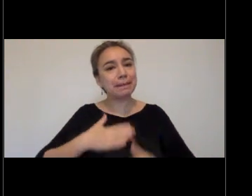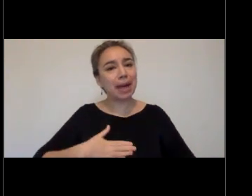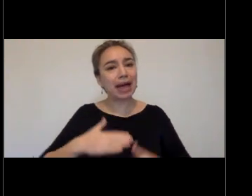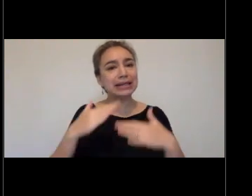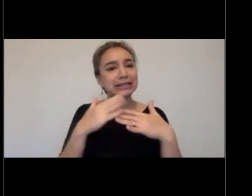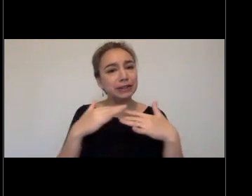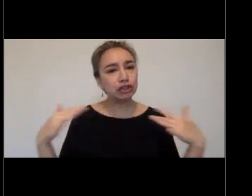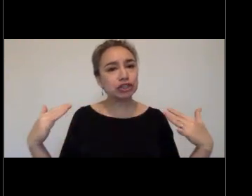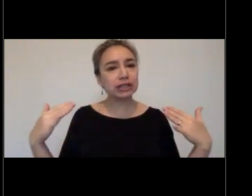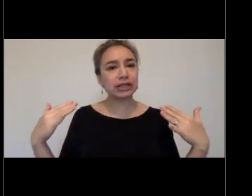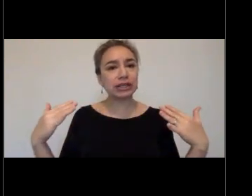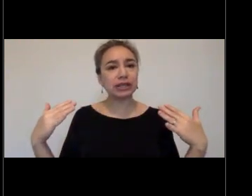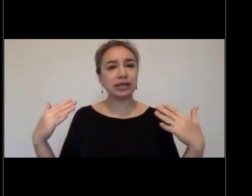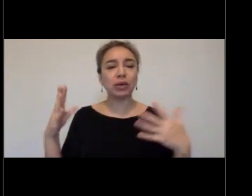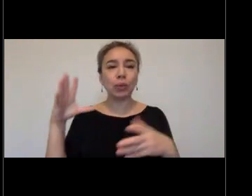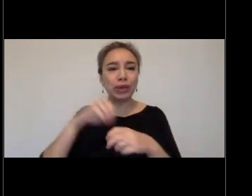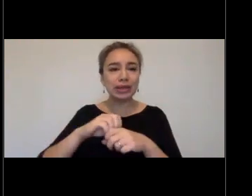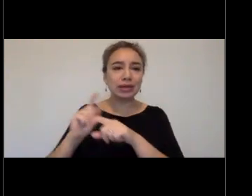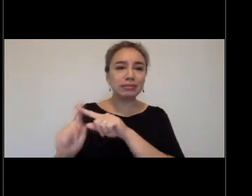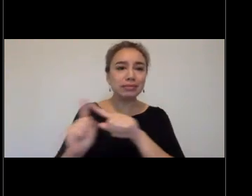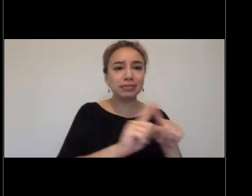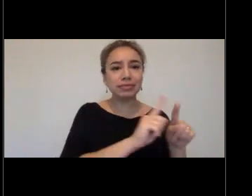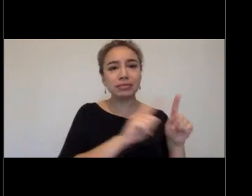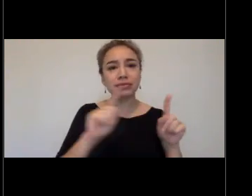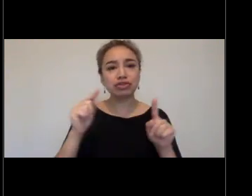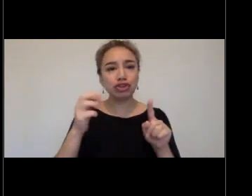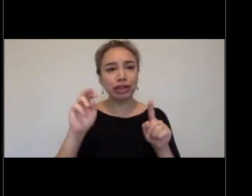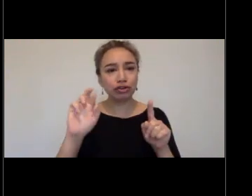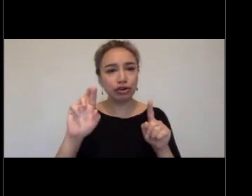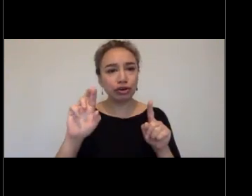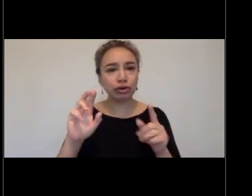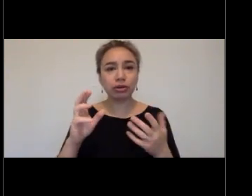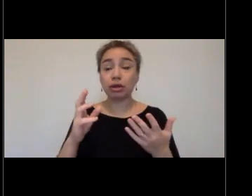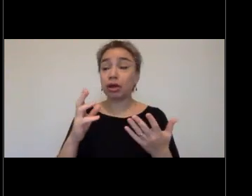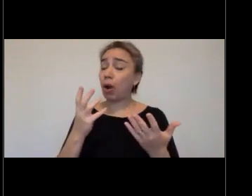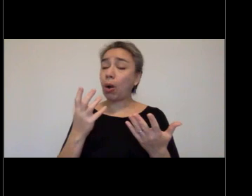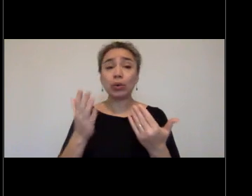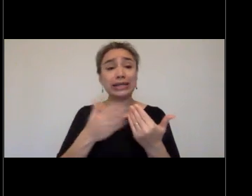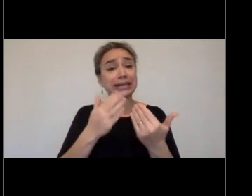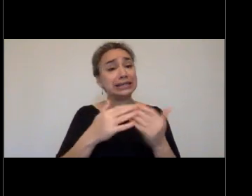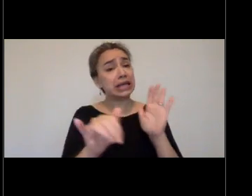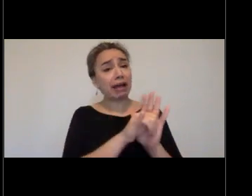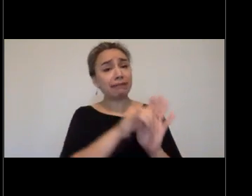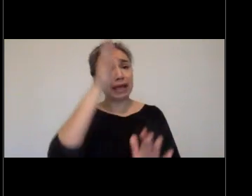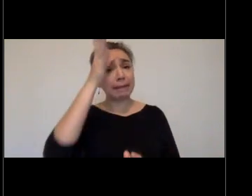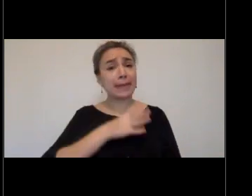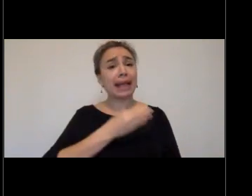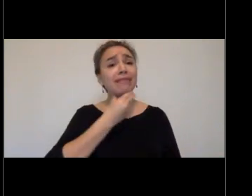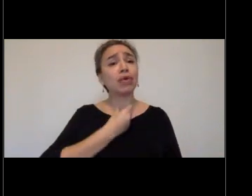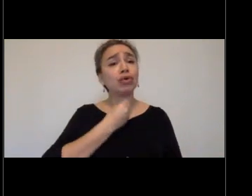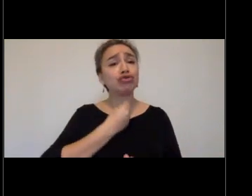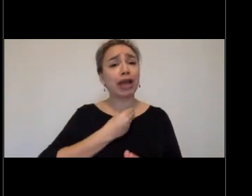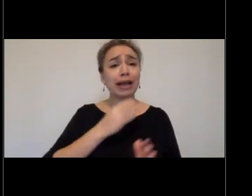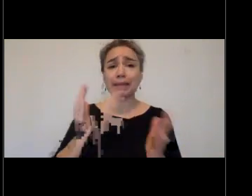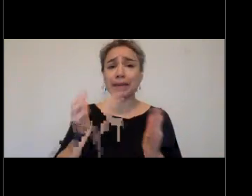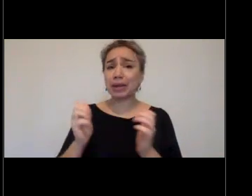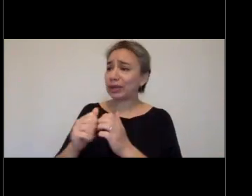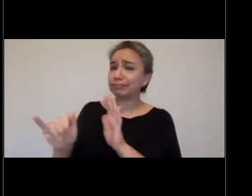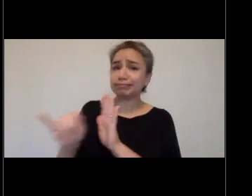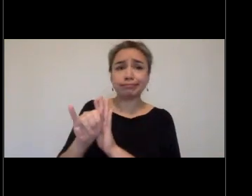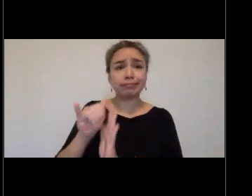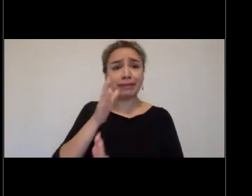across genders. It's assuming that you can easily identify a male vocal tract length versus a female